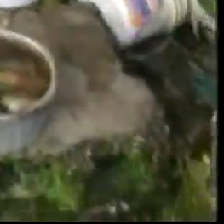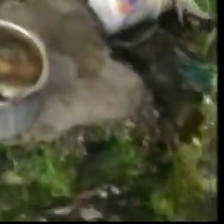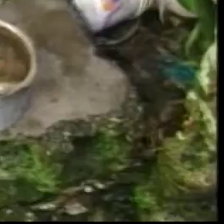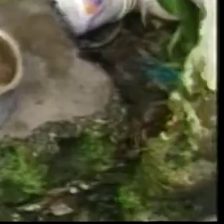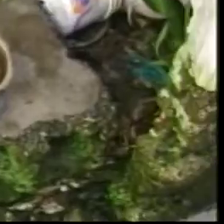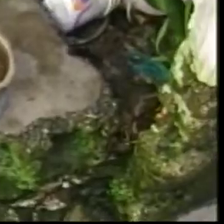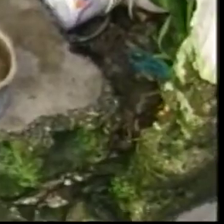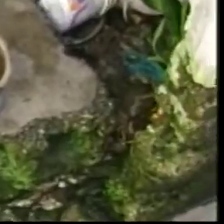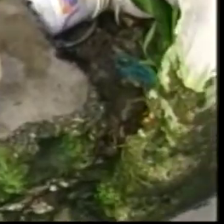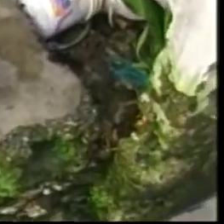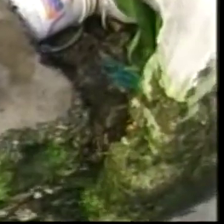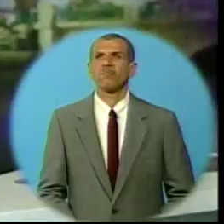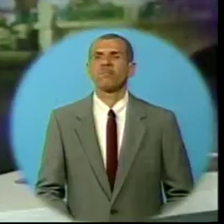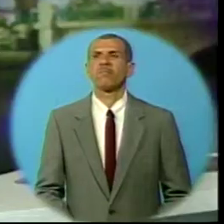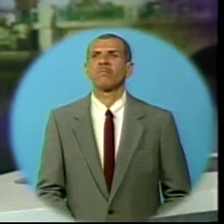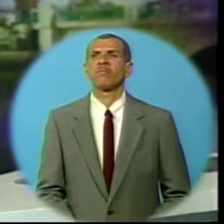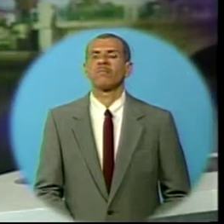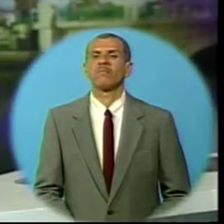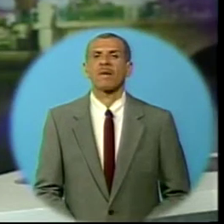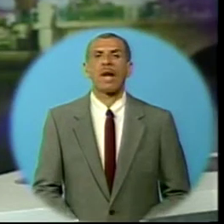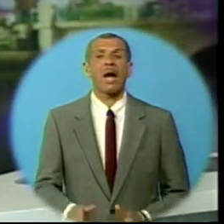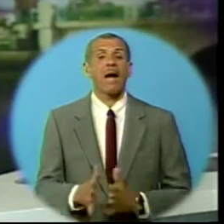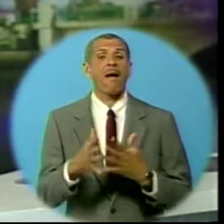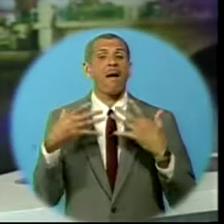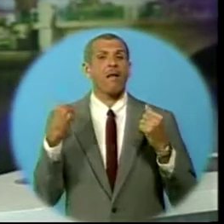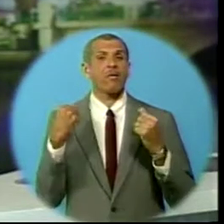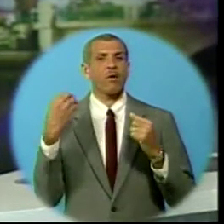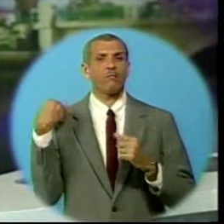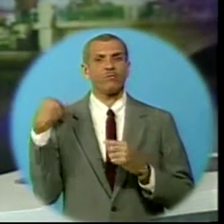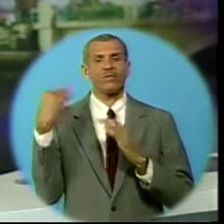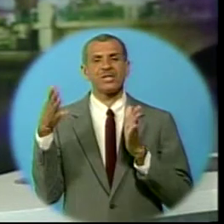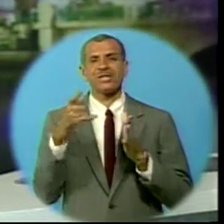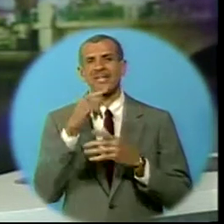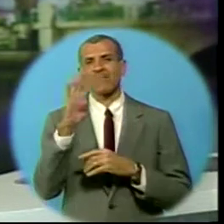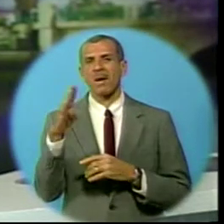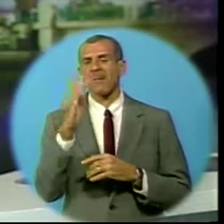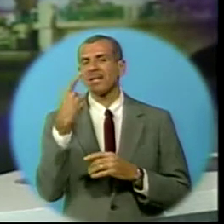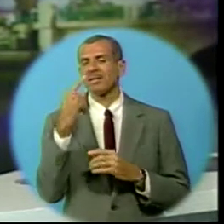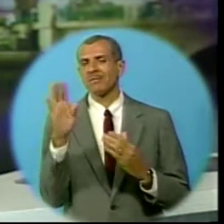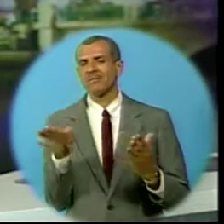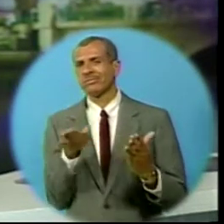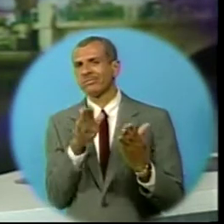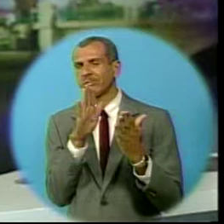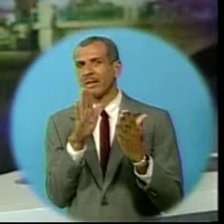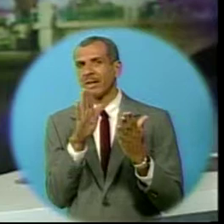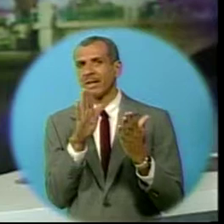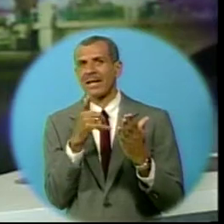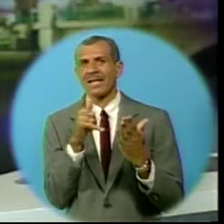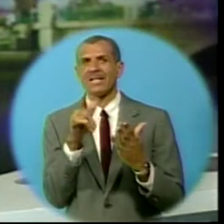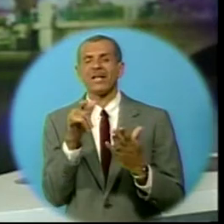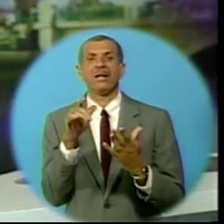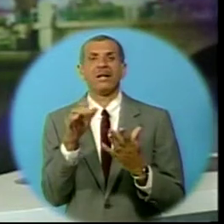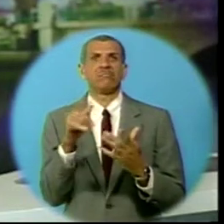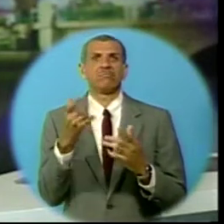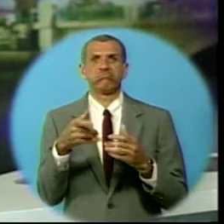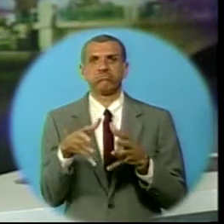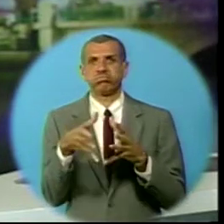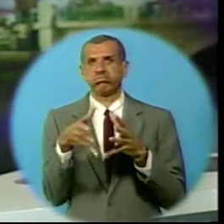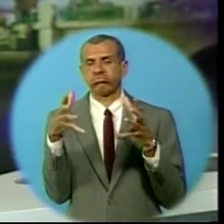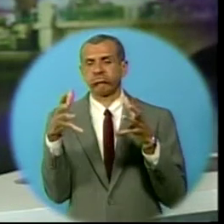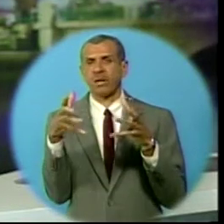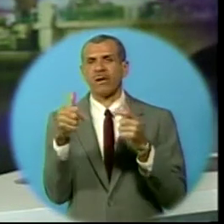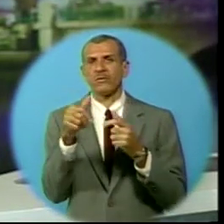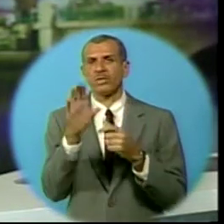Lord, CBC News. And health officials say Barbados is currently facing an outbreak of chikungunya. The